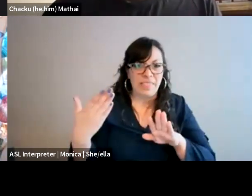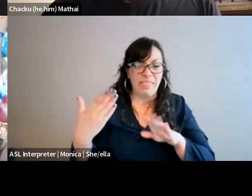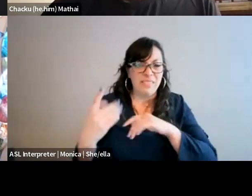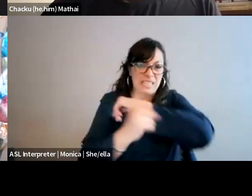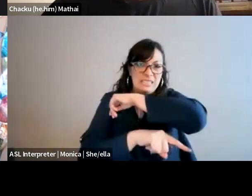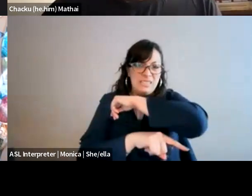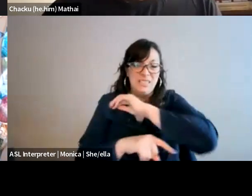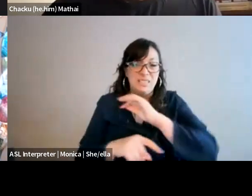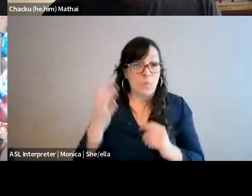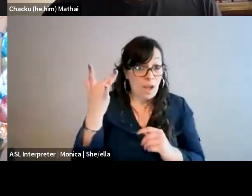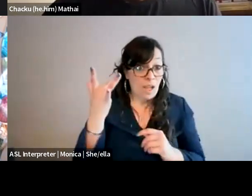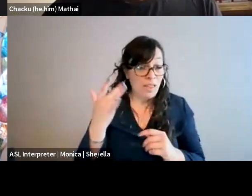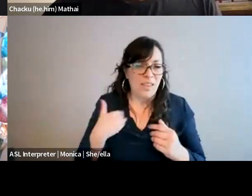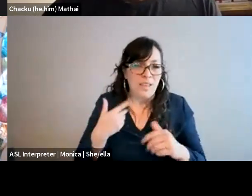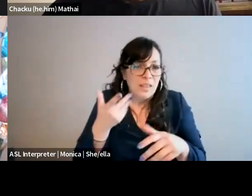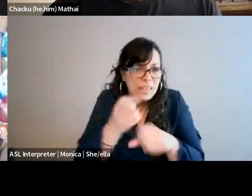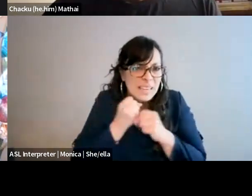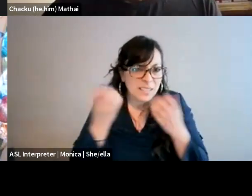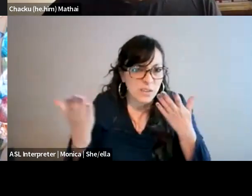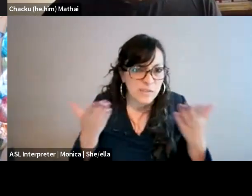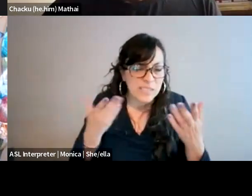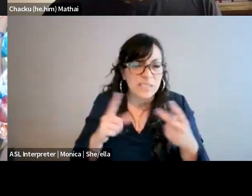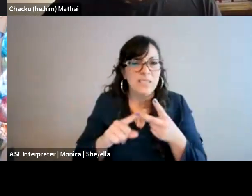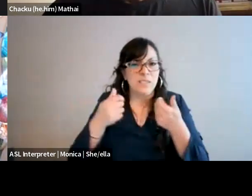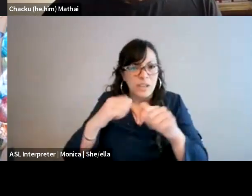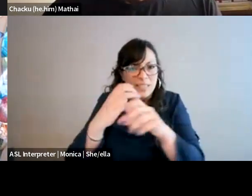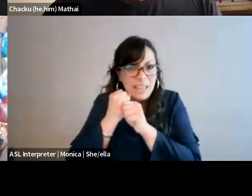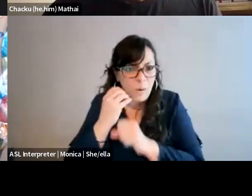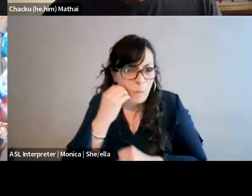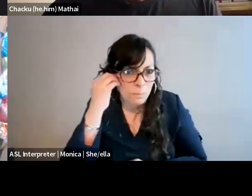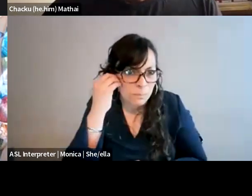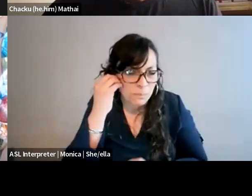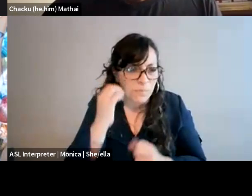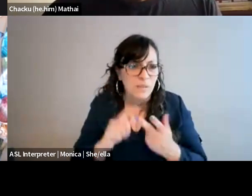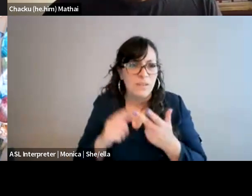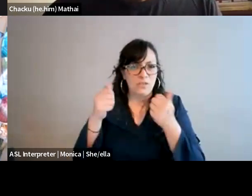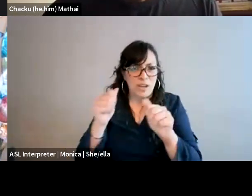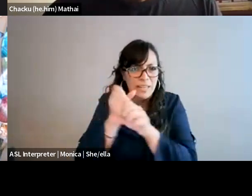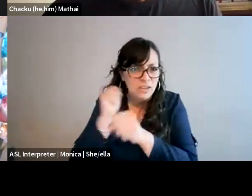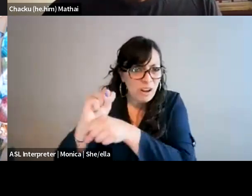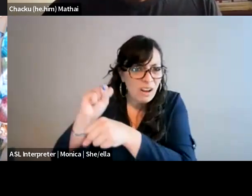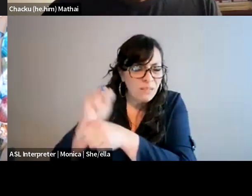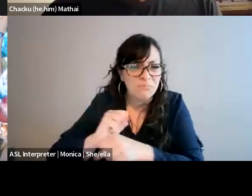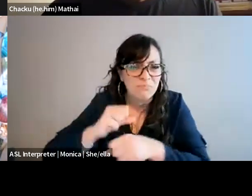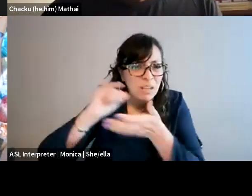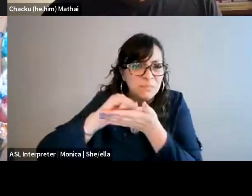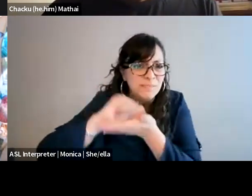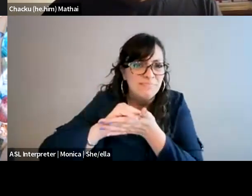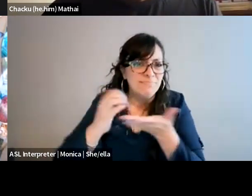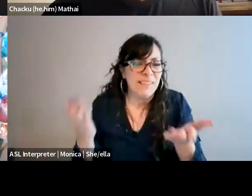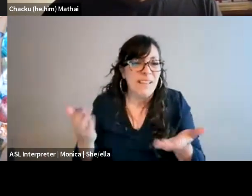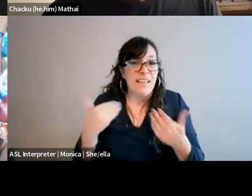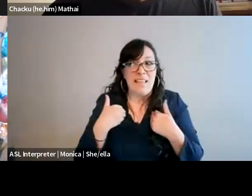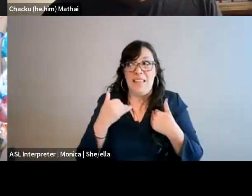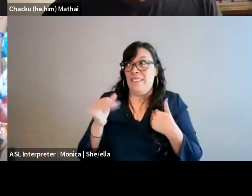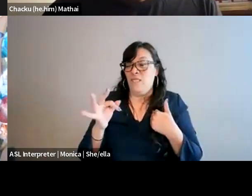getting services, it impacts you trying to get housing, it impacts you trying to get a job. It basically, if you